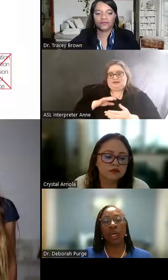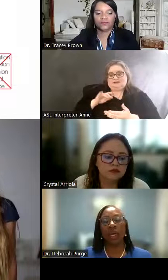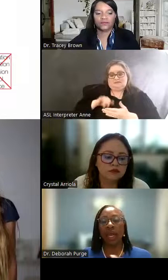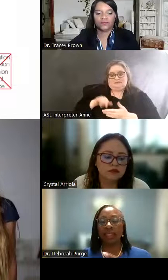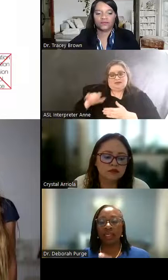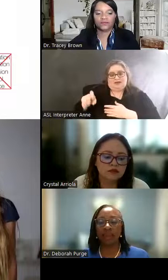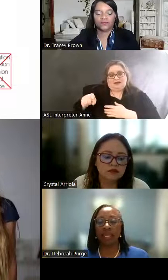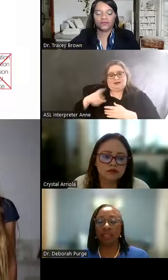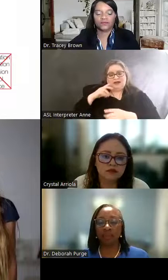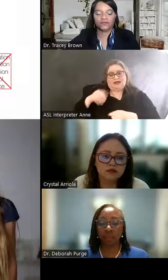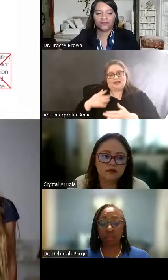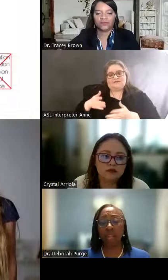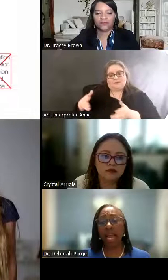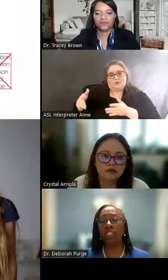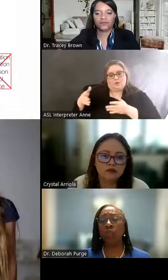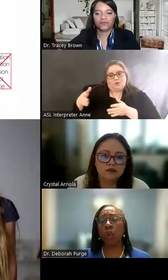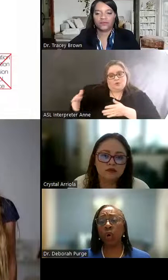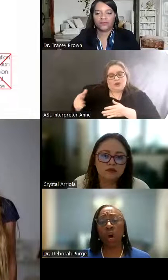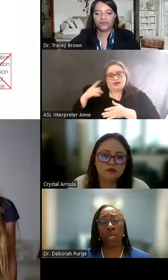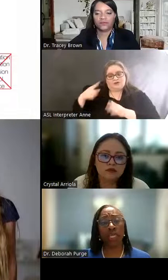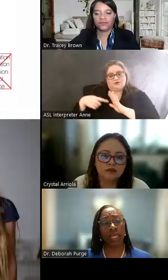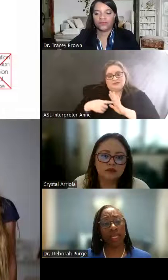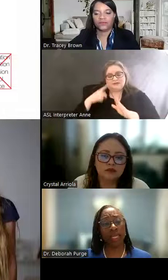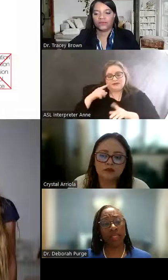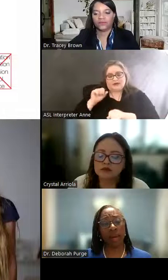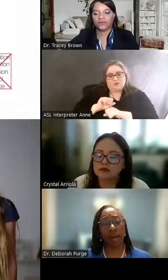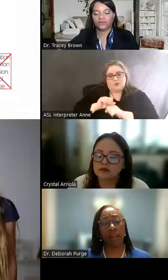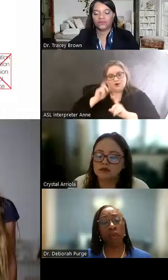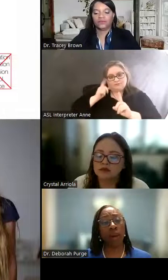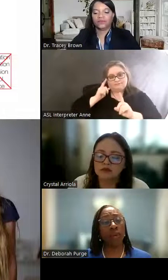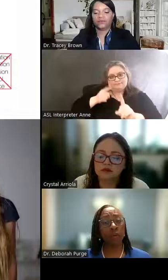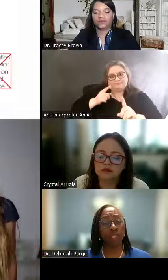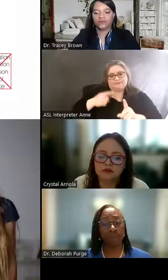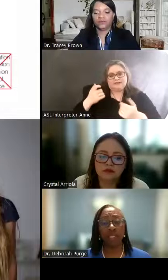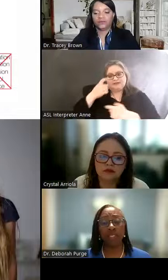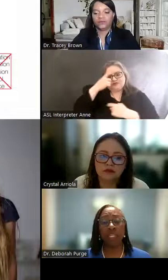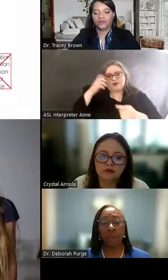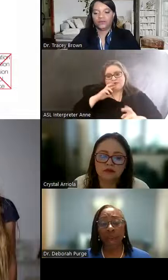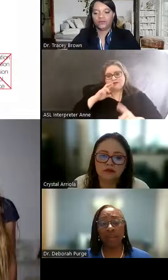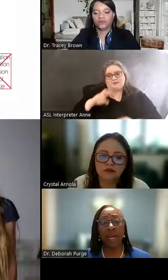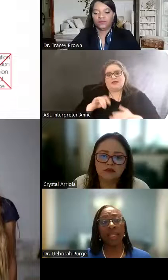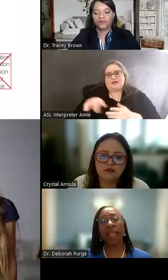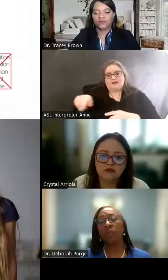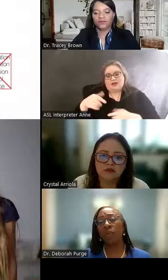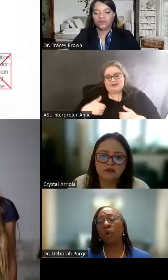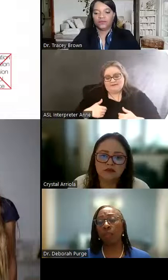to exhibit and to work on these trauma responses that you have that is more